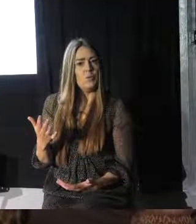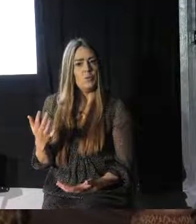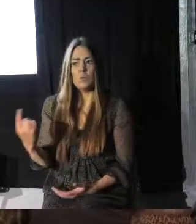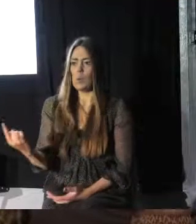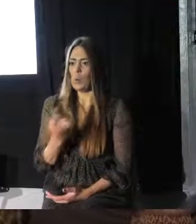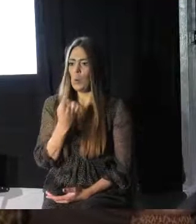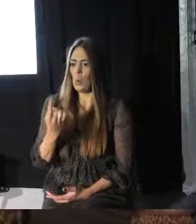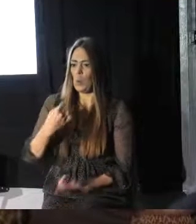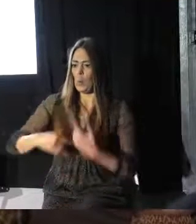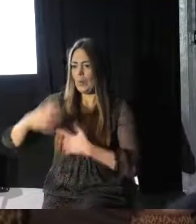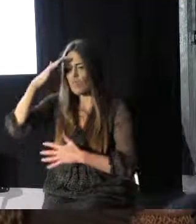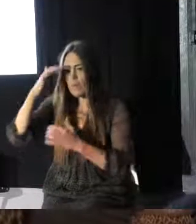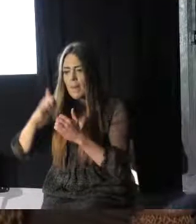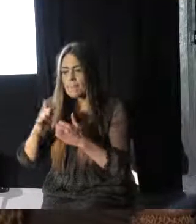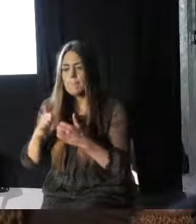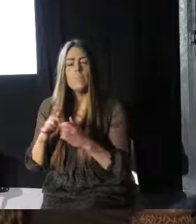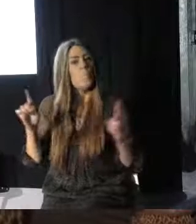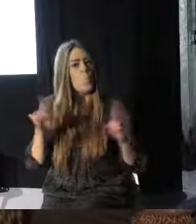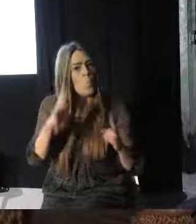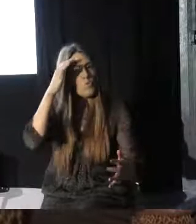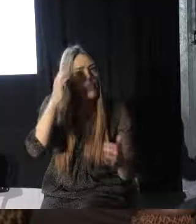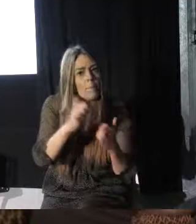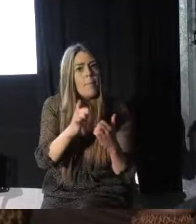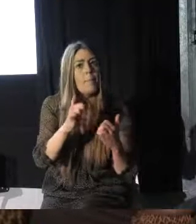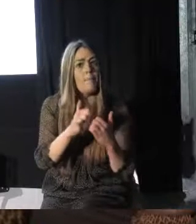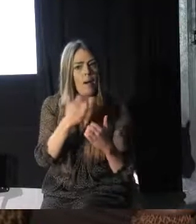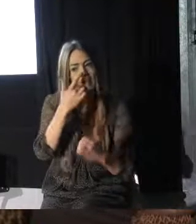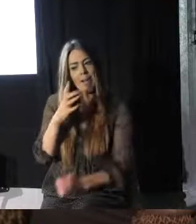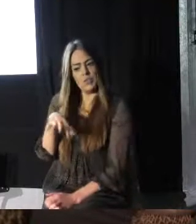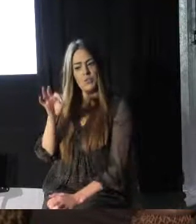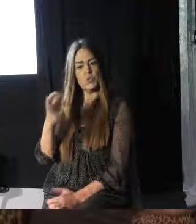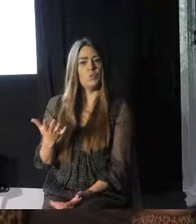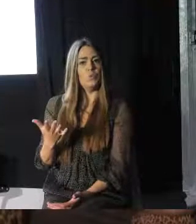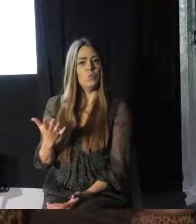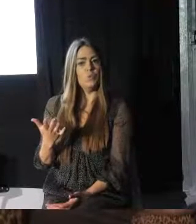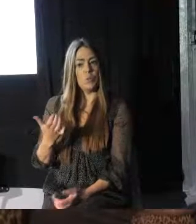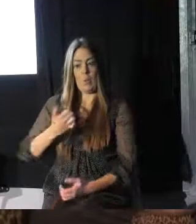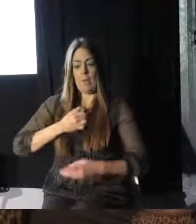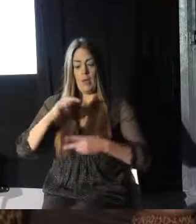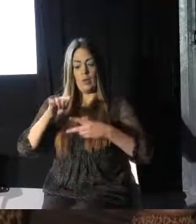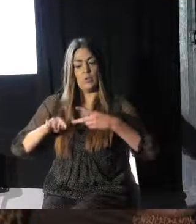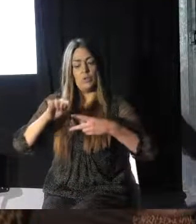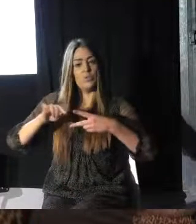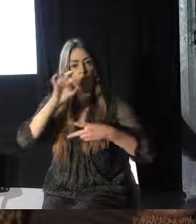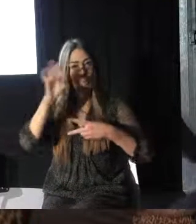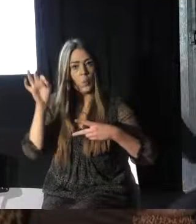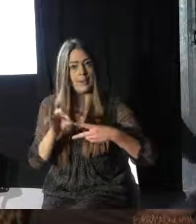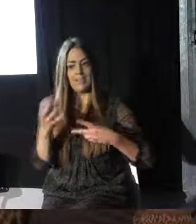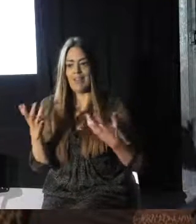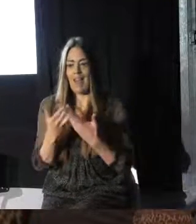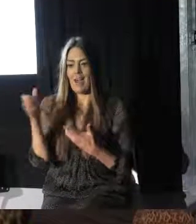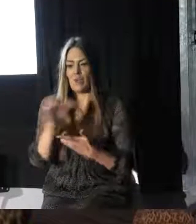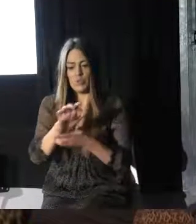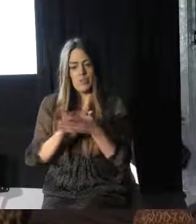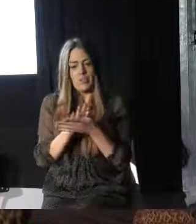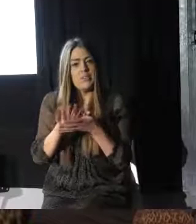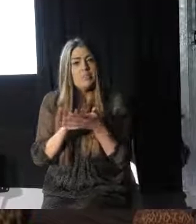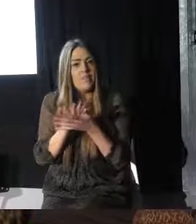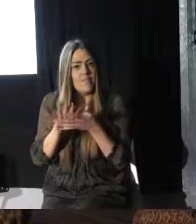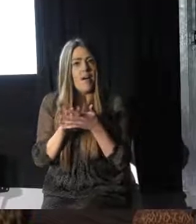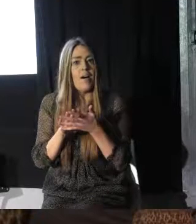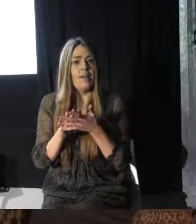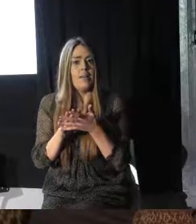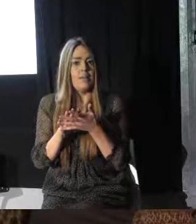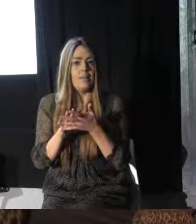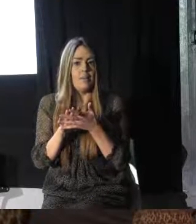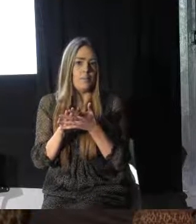who we remember, what we remember. So to answer my own two questions, how should we define